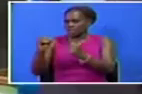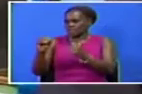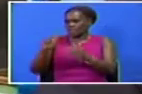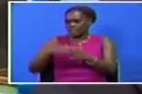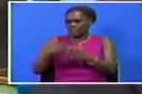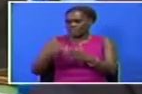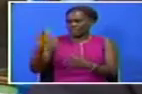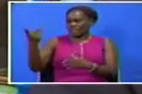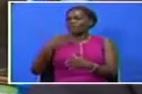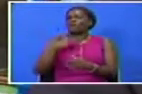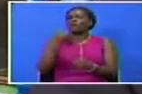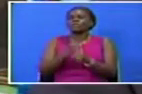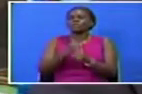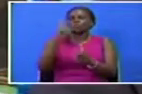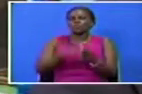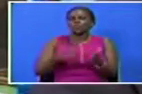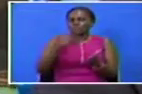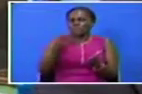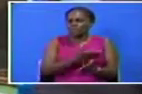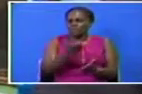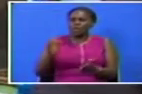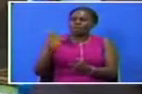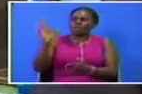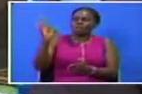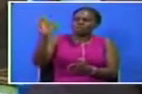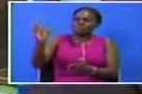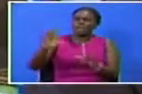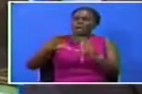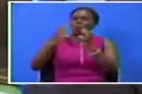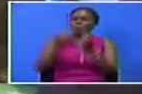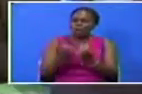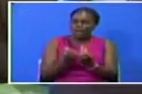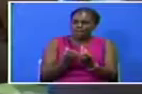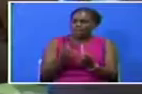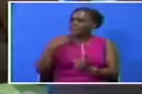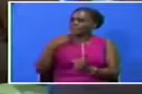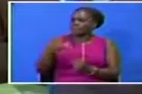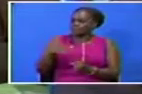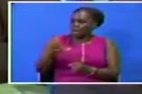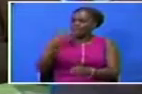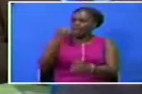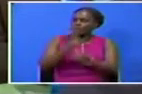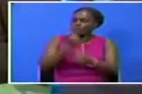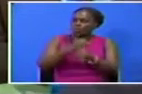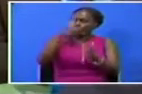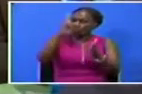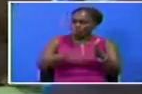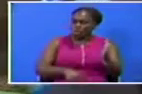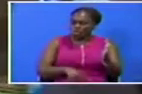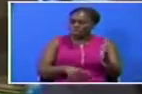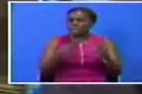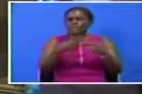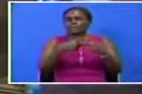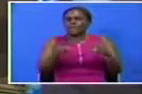want to do today is to tell you about the future of work, to tell you what you can do to